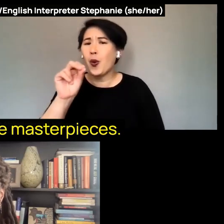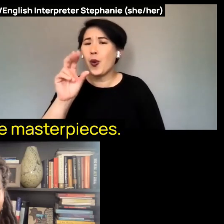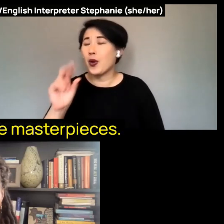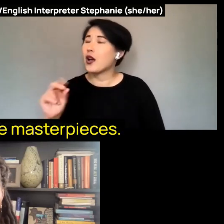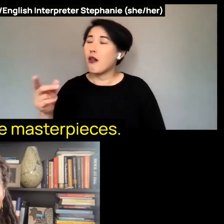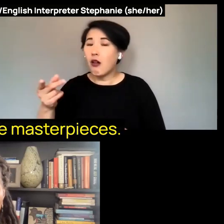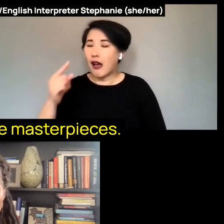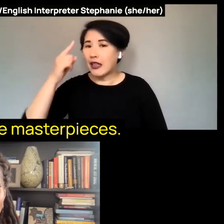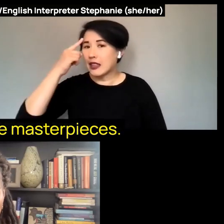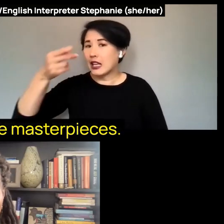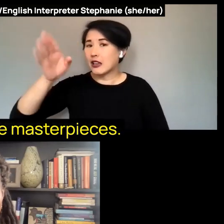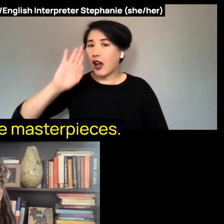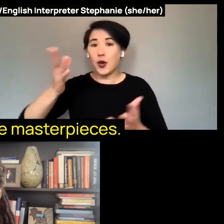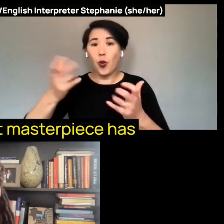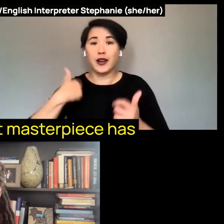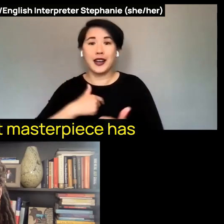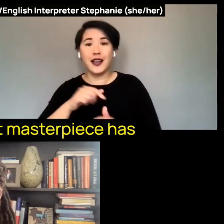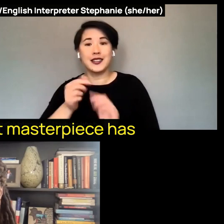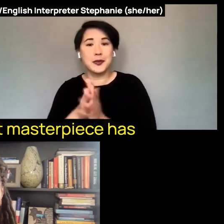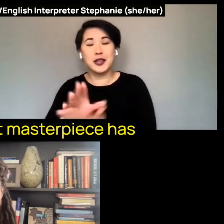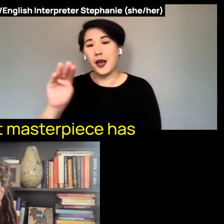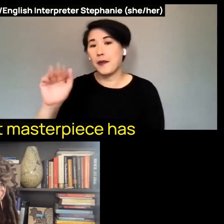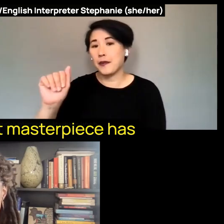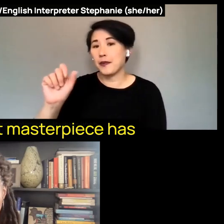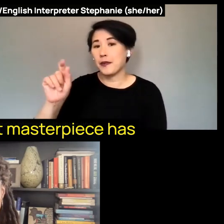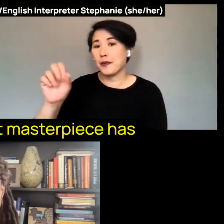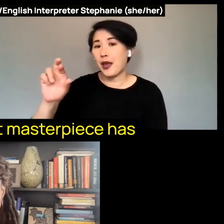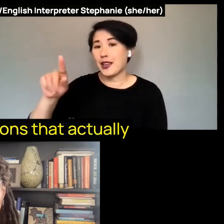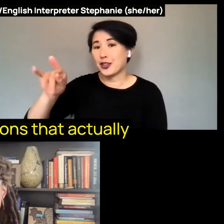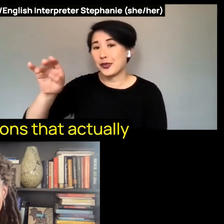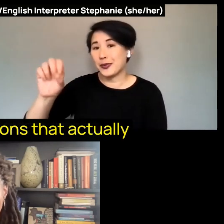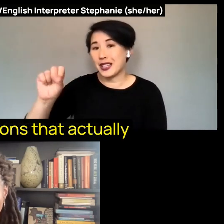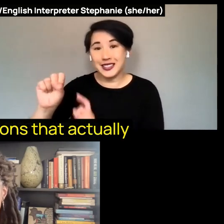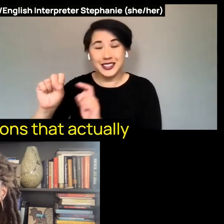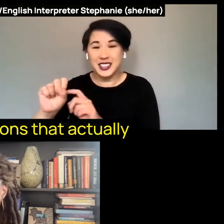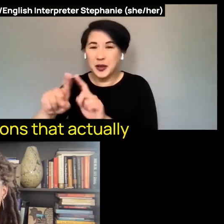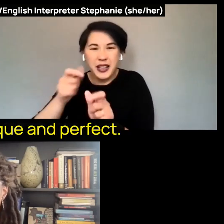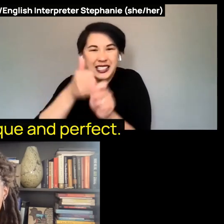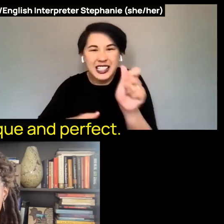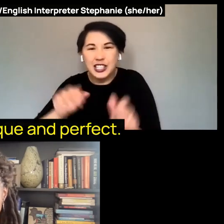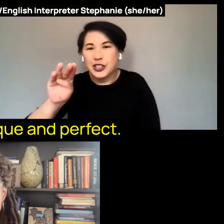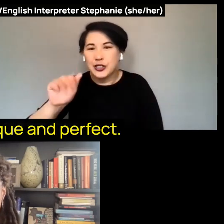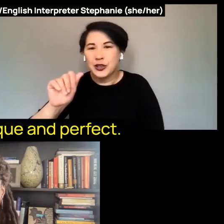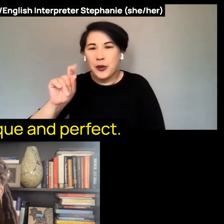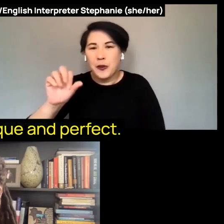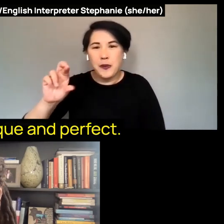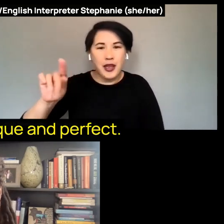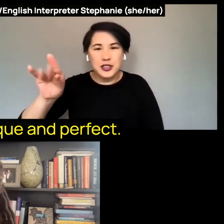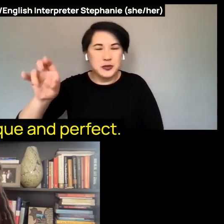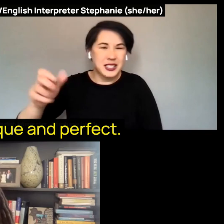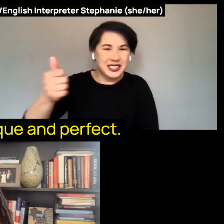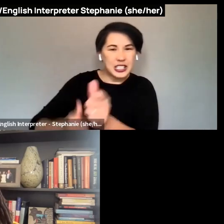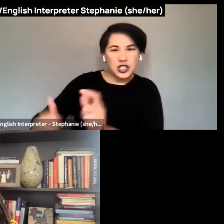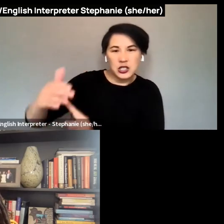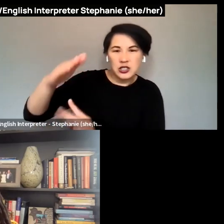intended for all of us to be masterpieces, but even the best masterpiece has slight imperfections that actually make them unique and